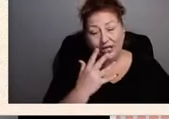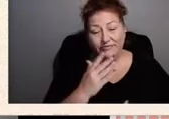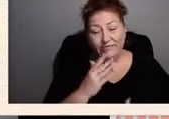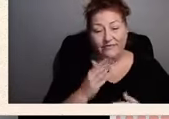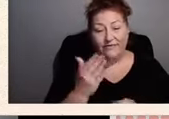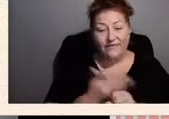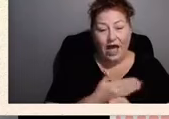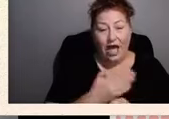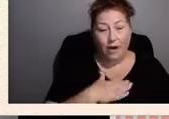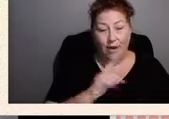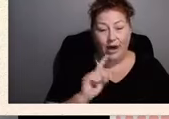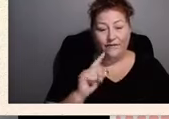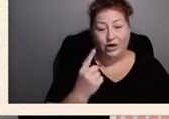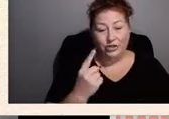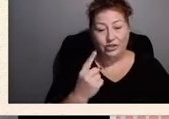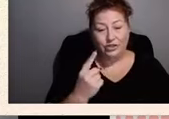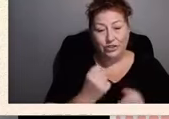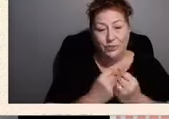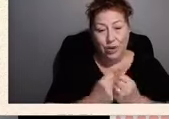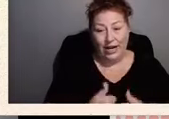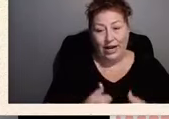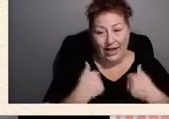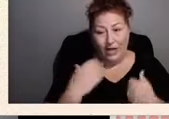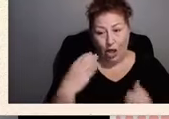first supported living coach.